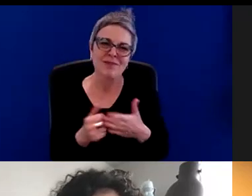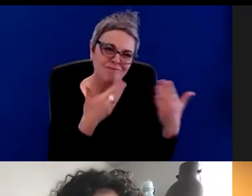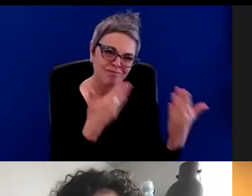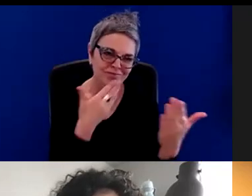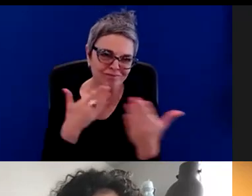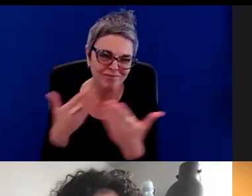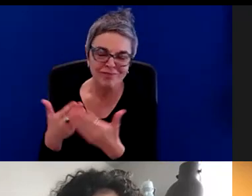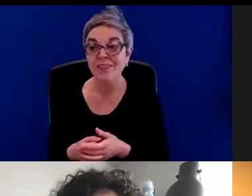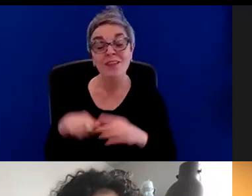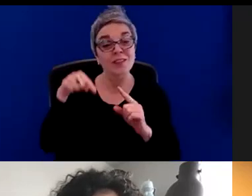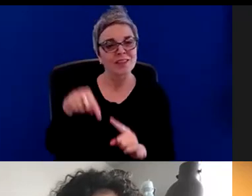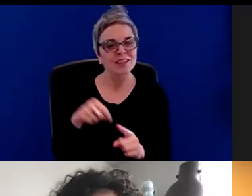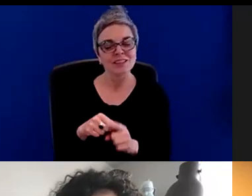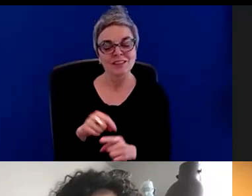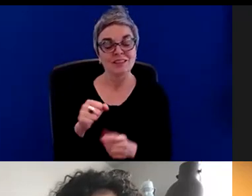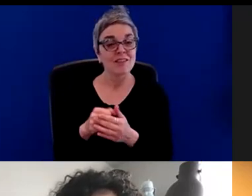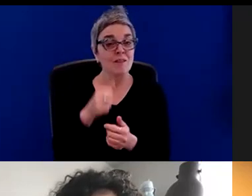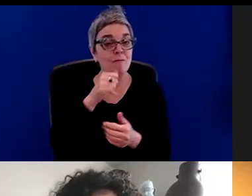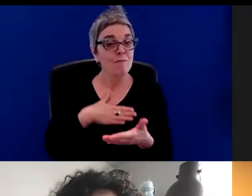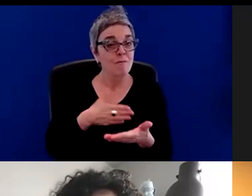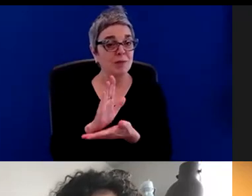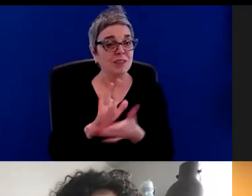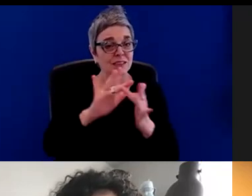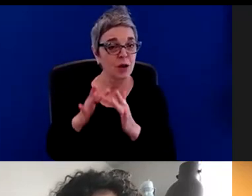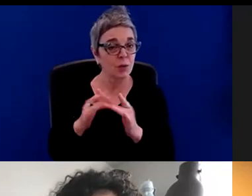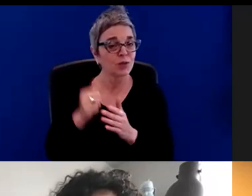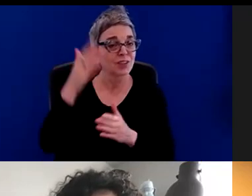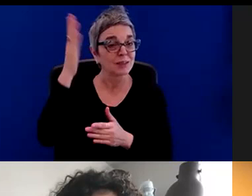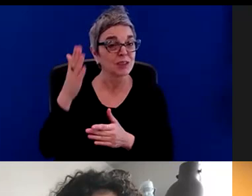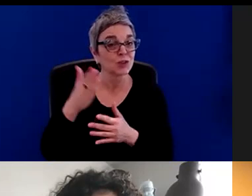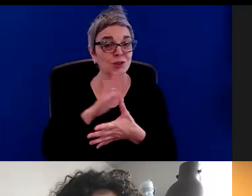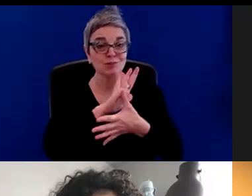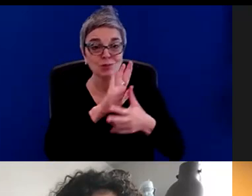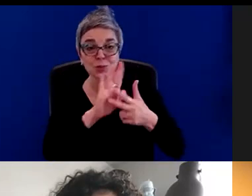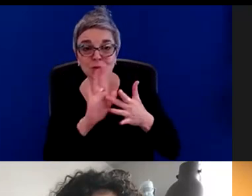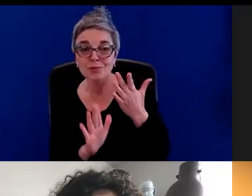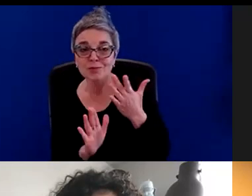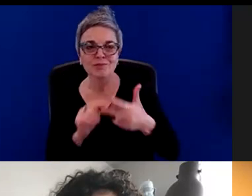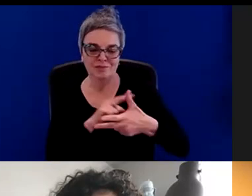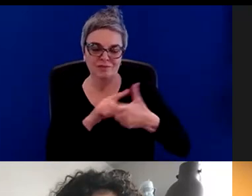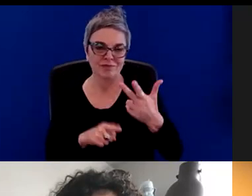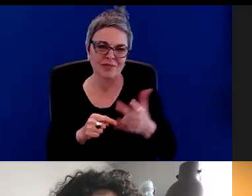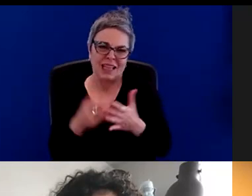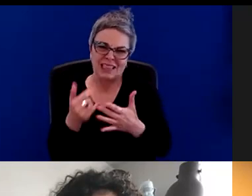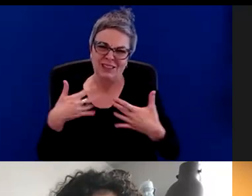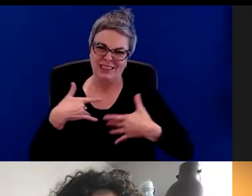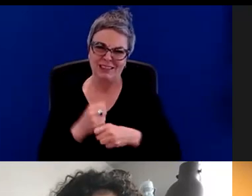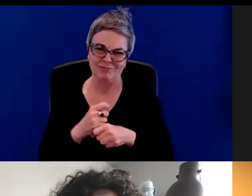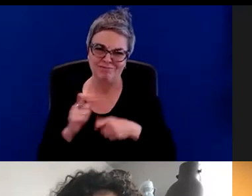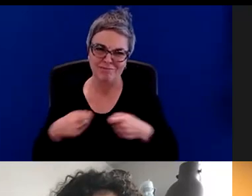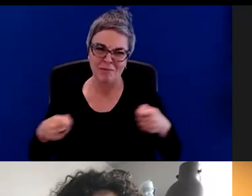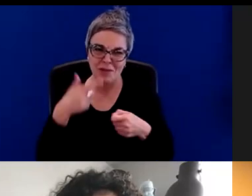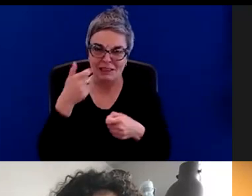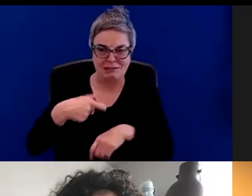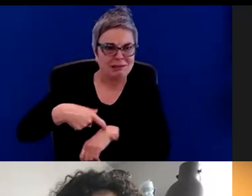speaker series, I do want to reflect very briefly, because I know we're over time, but just on the ethos of this speaker series that we touched on